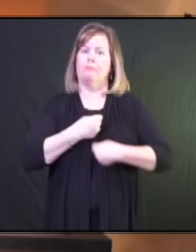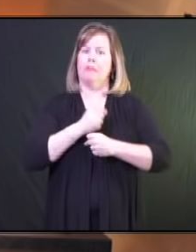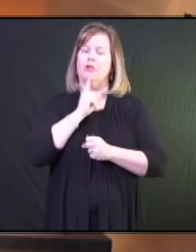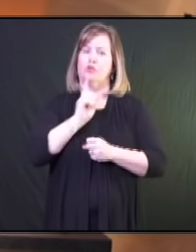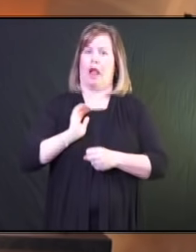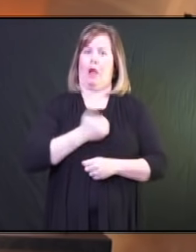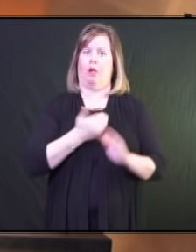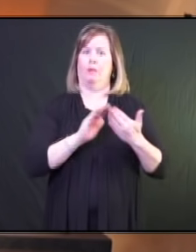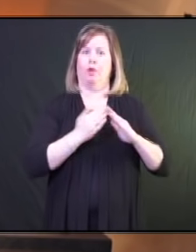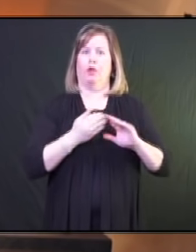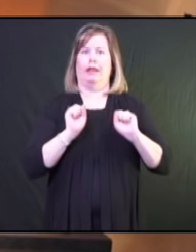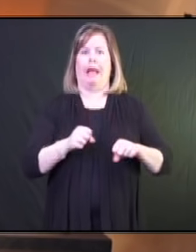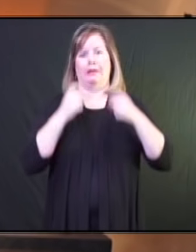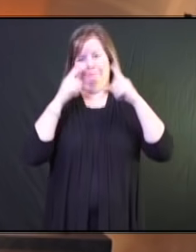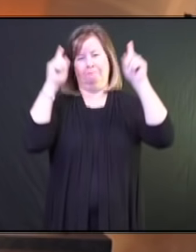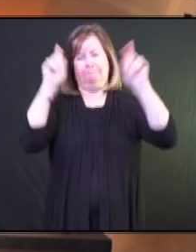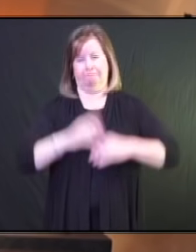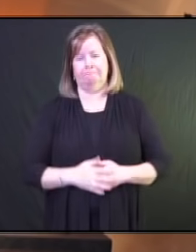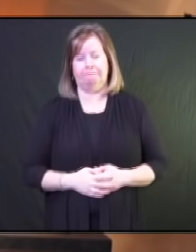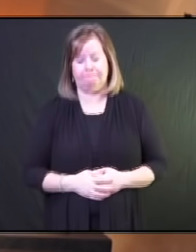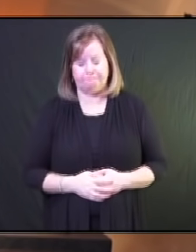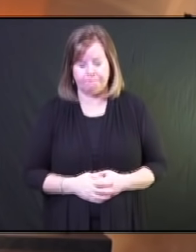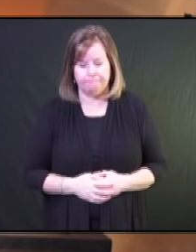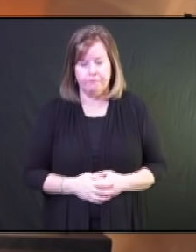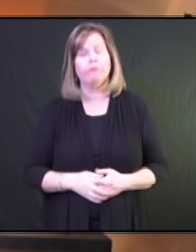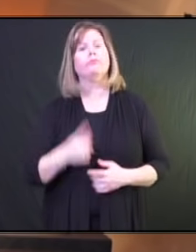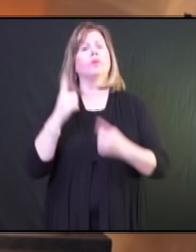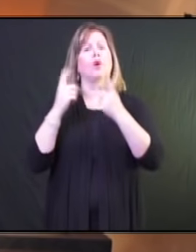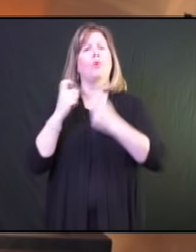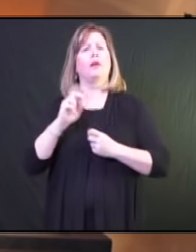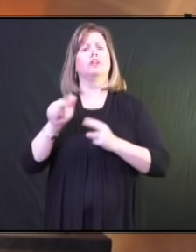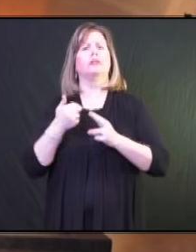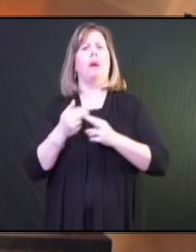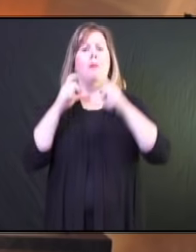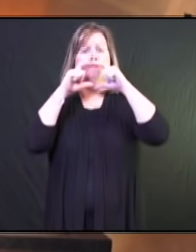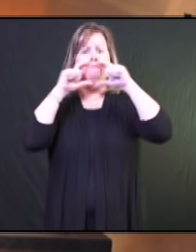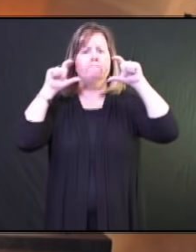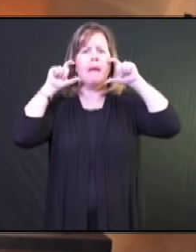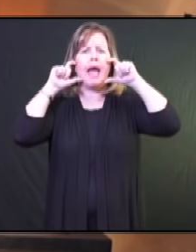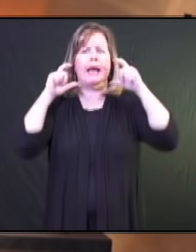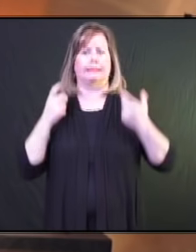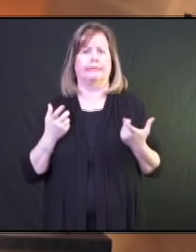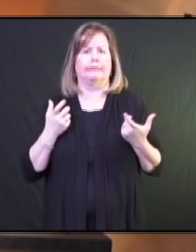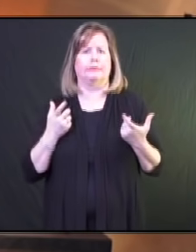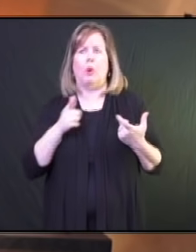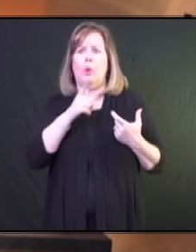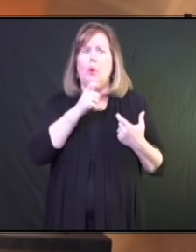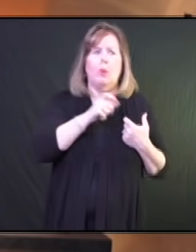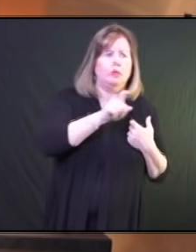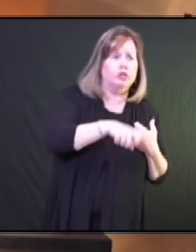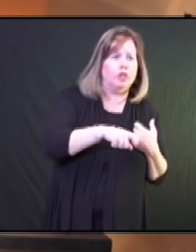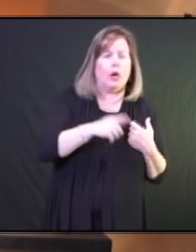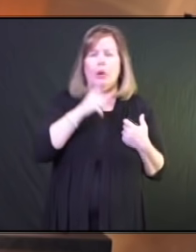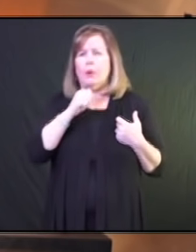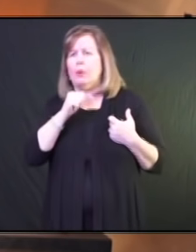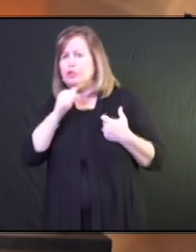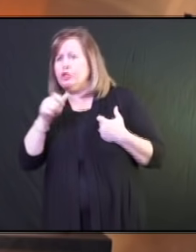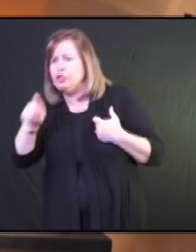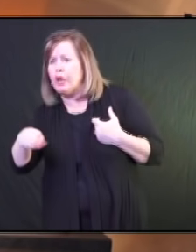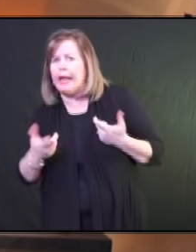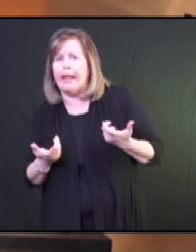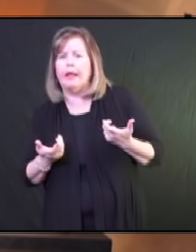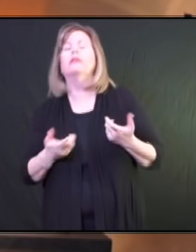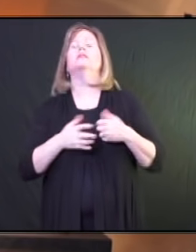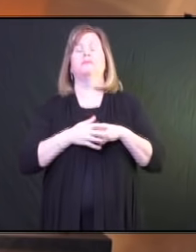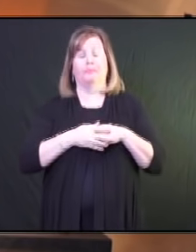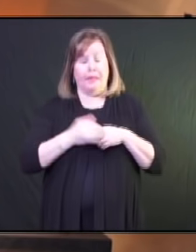We're getting a lot of questions about masks. And who shouldn't wear a mask. So to be clear, we want to encourage everyone who can wear